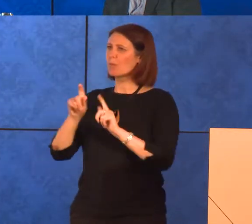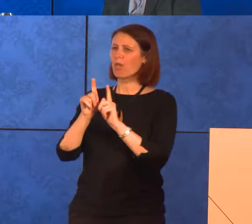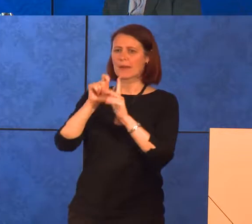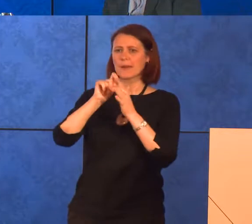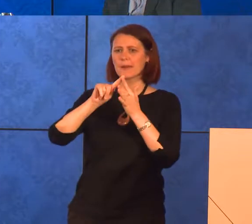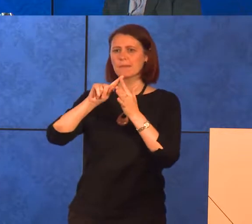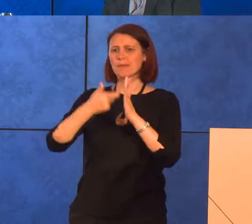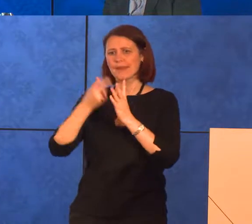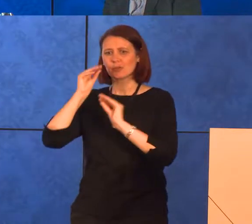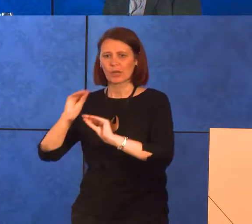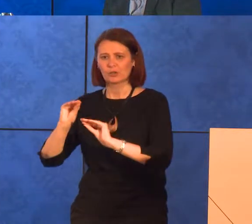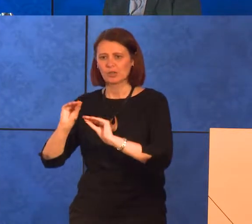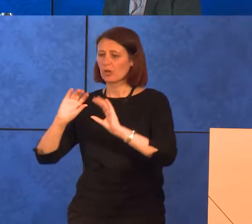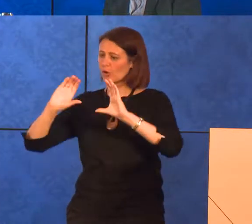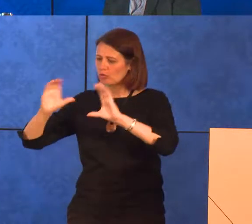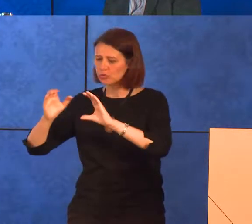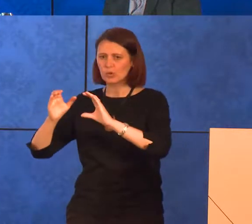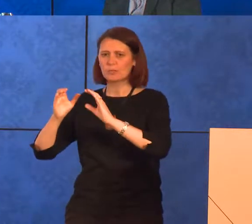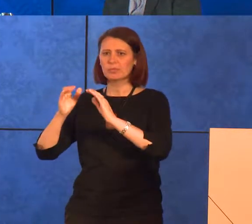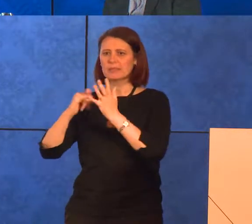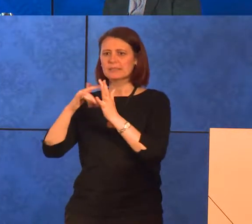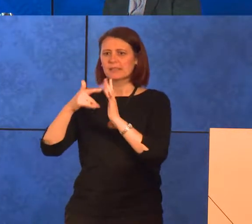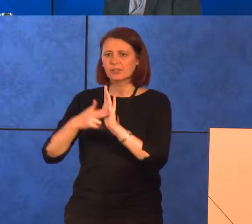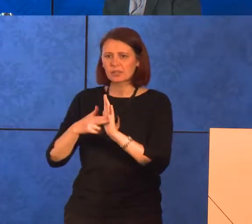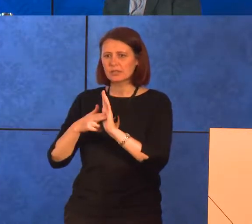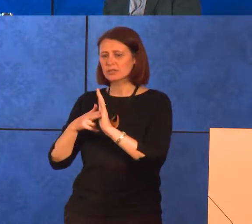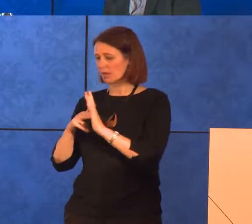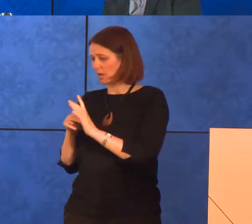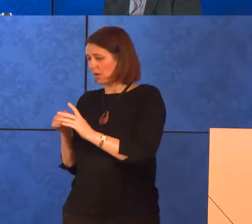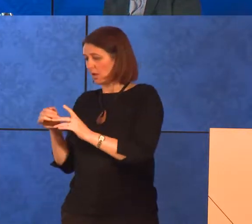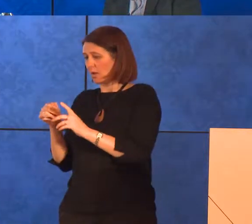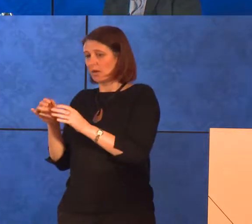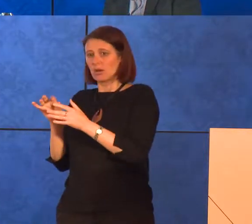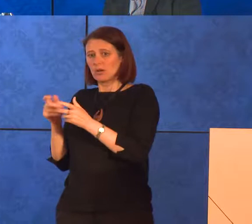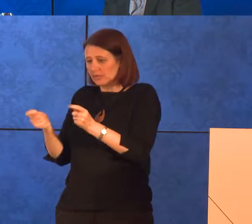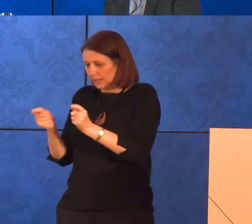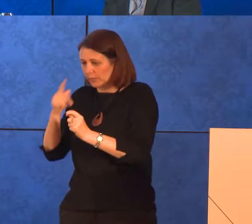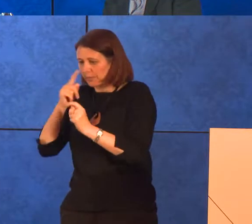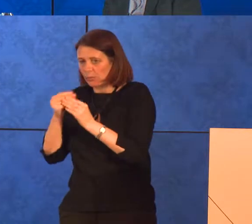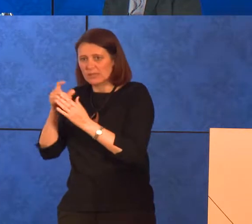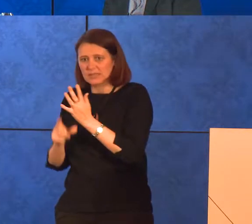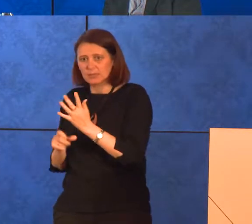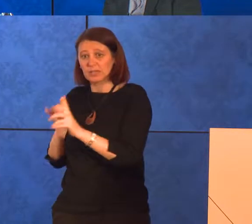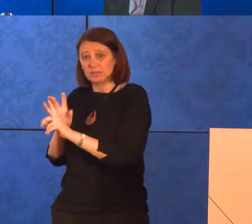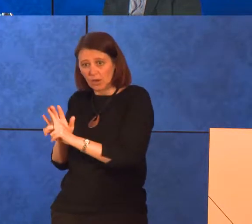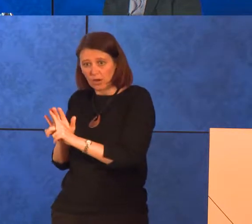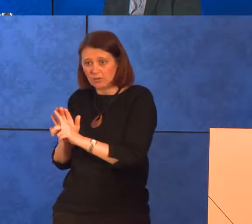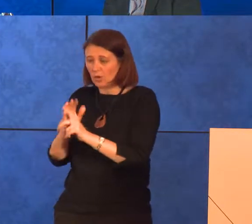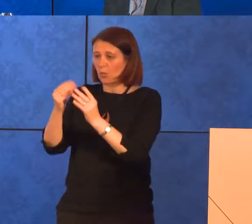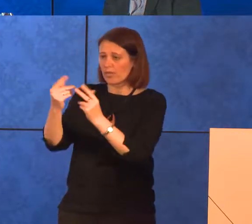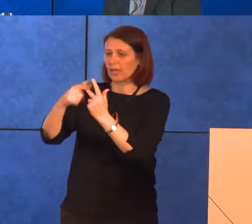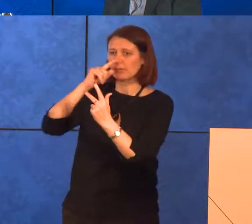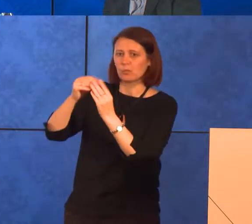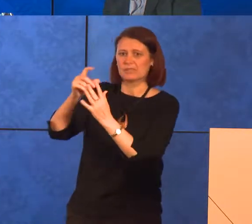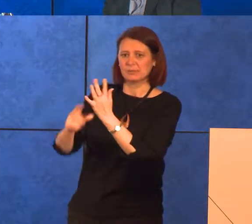way. Lots of group sessions co-facilitated by people with disability themselves, with other people with disability, and